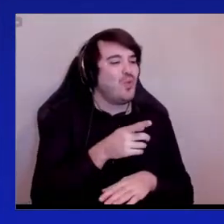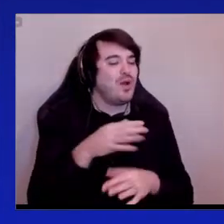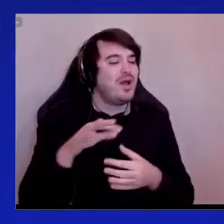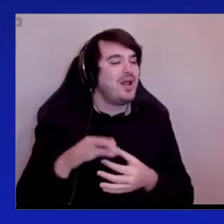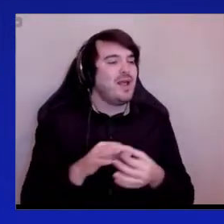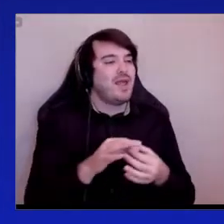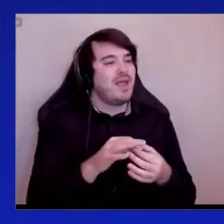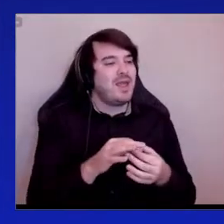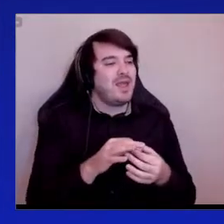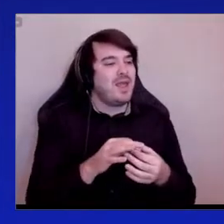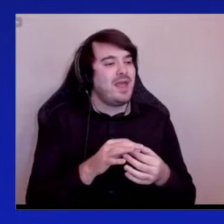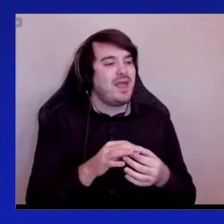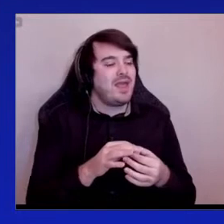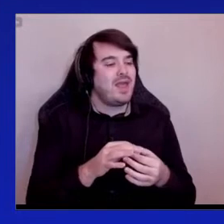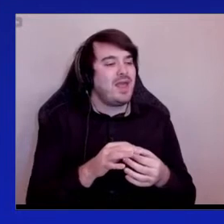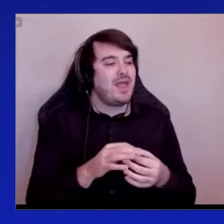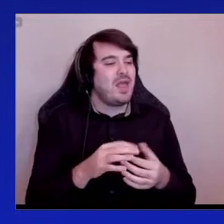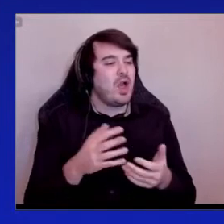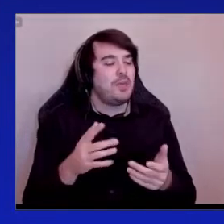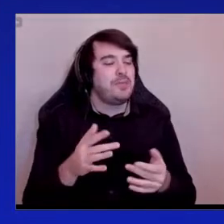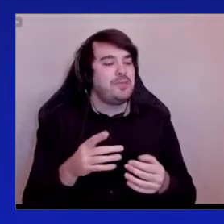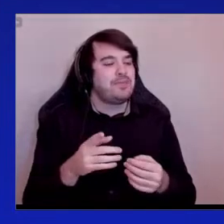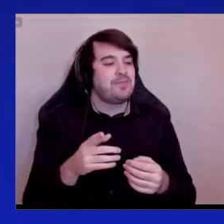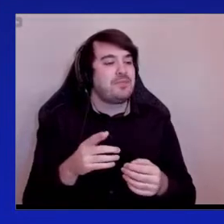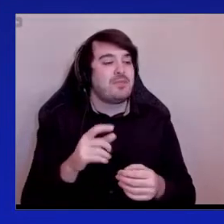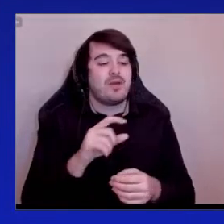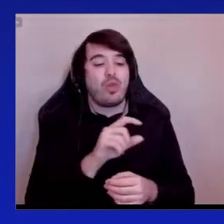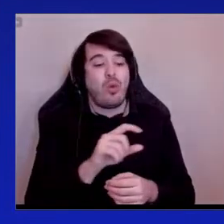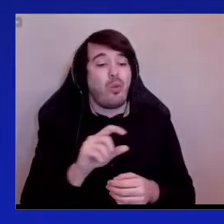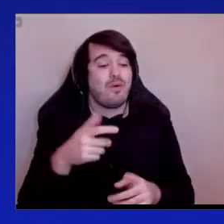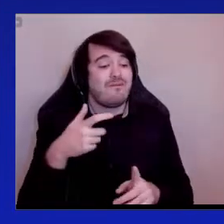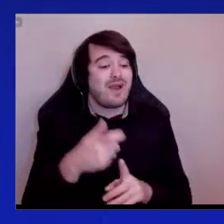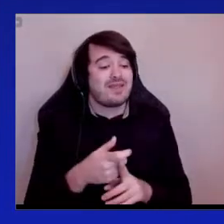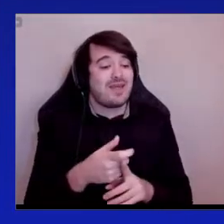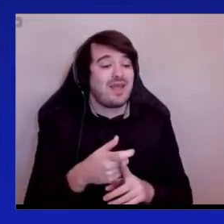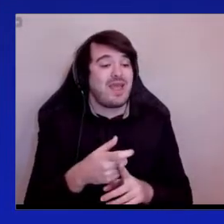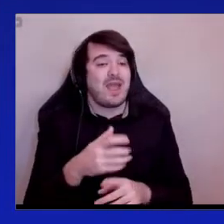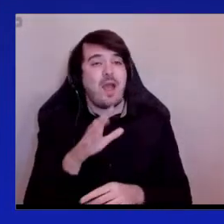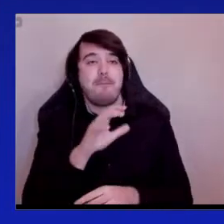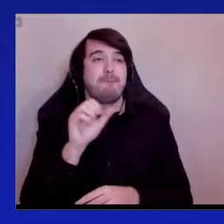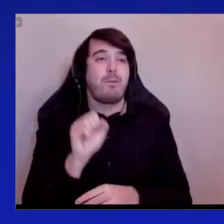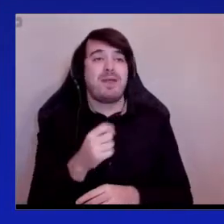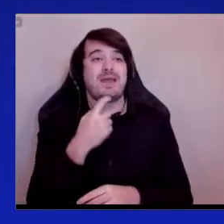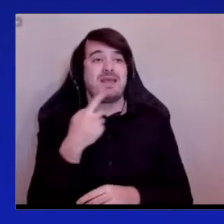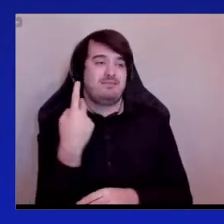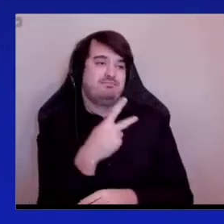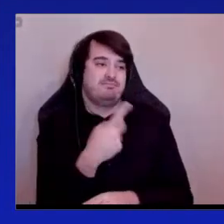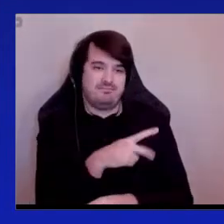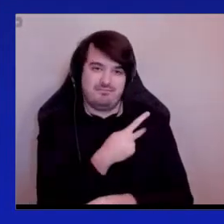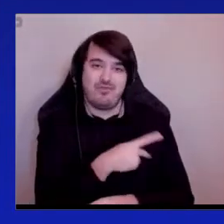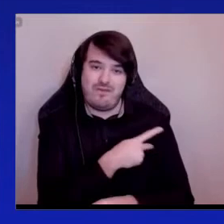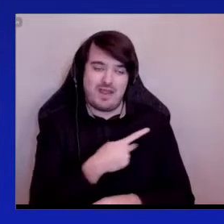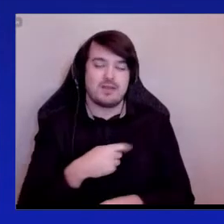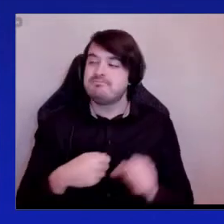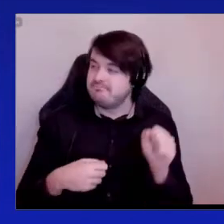concernant what you said le fait que earlier, les doses de vaccins, finalement, sont une propriété de la province. saying that Comment est-ce que vous vaccines are